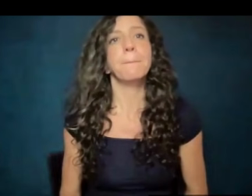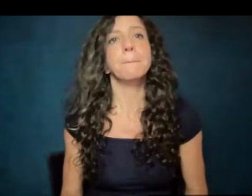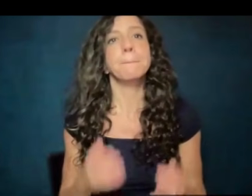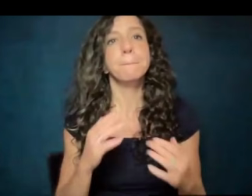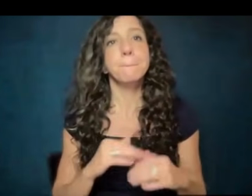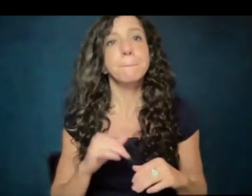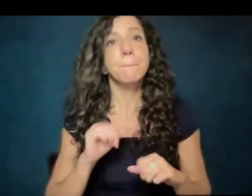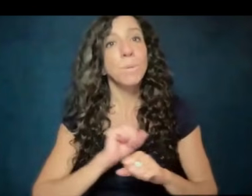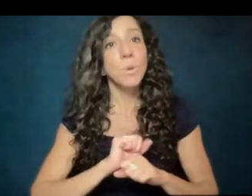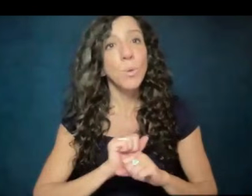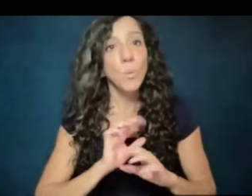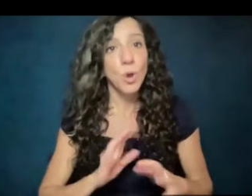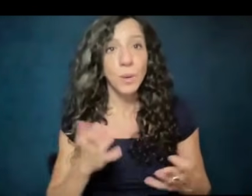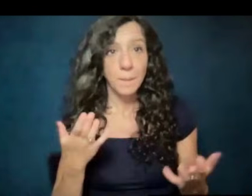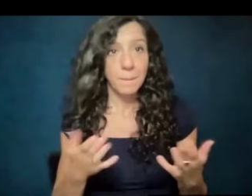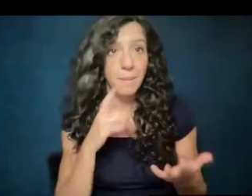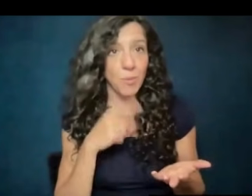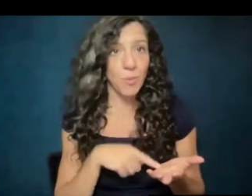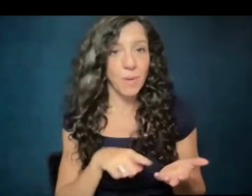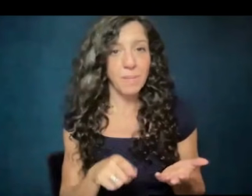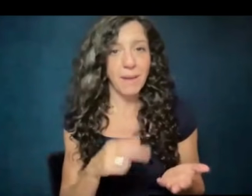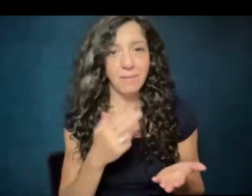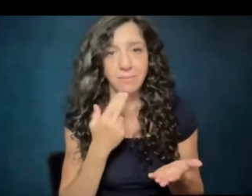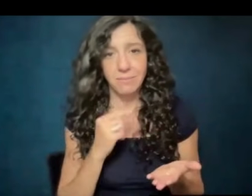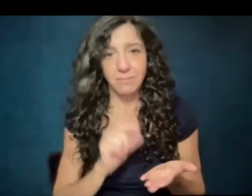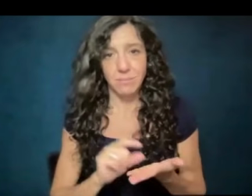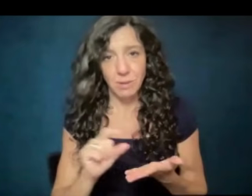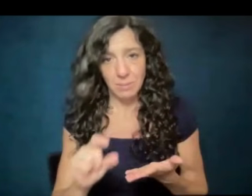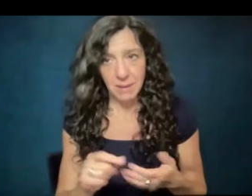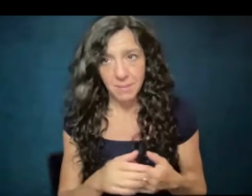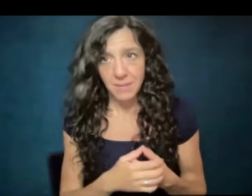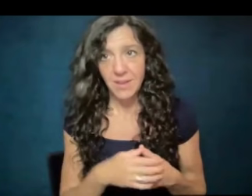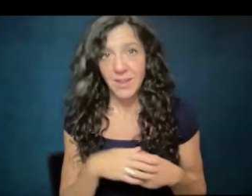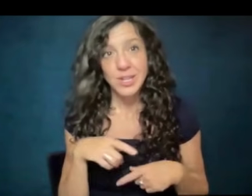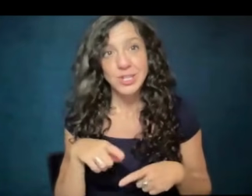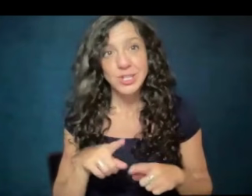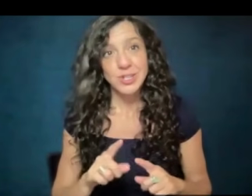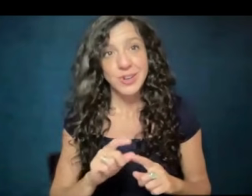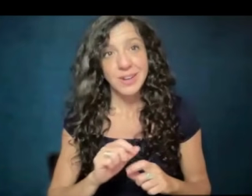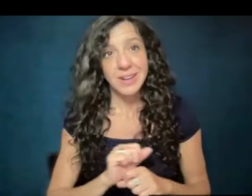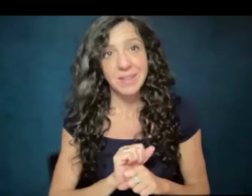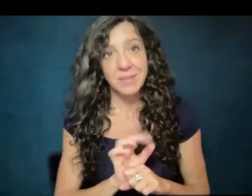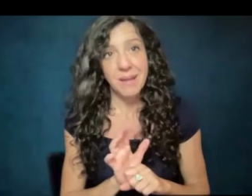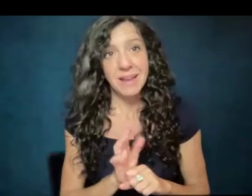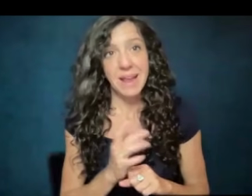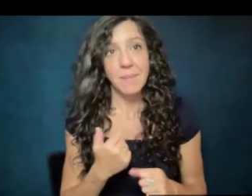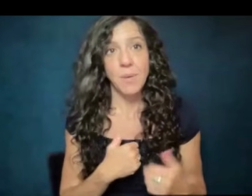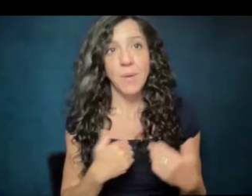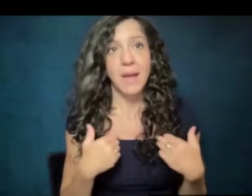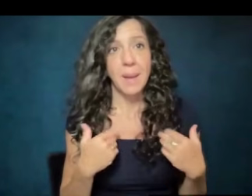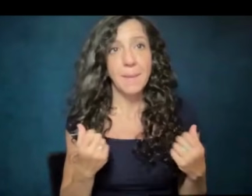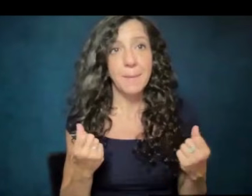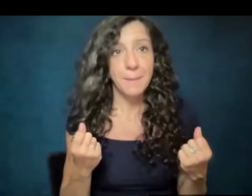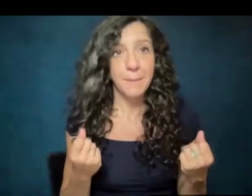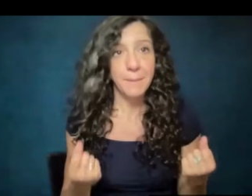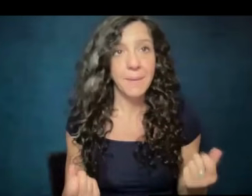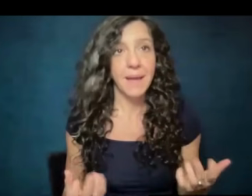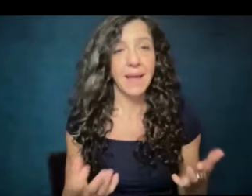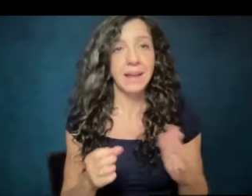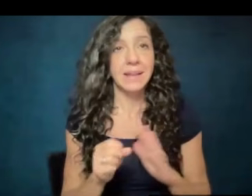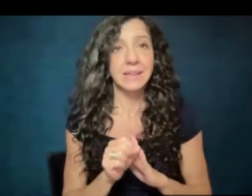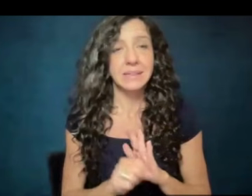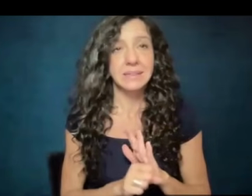a small premium. During the pandemic, we had many, many states who